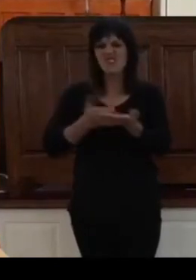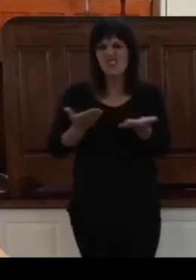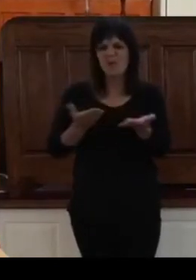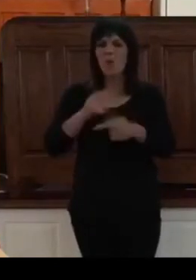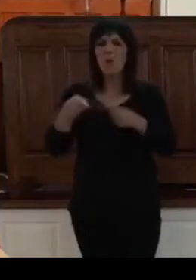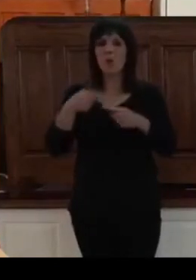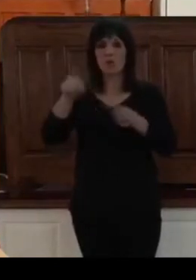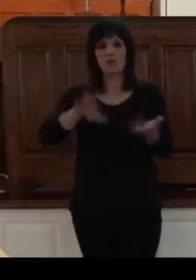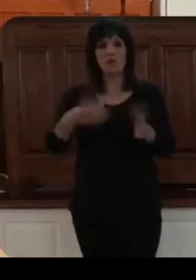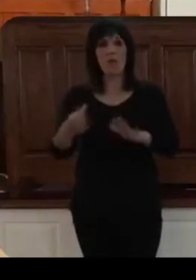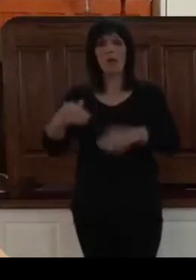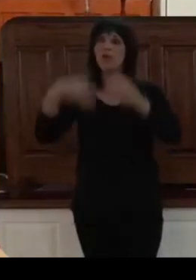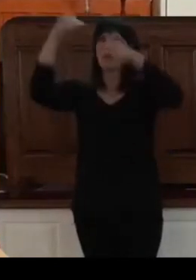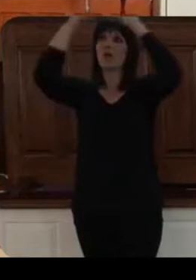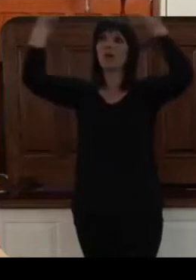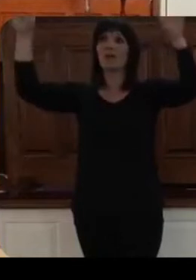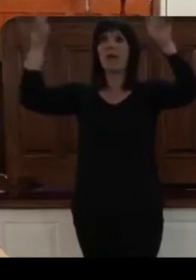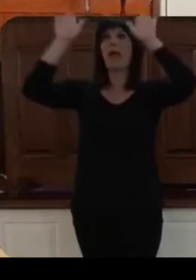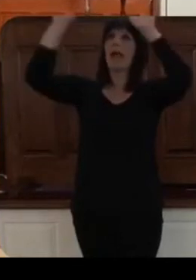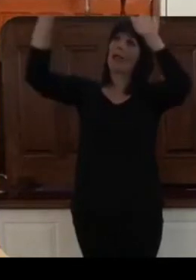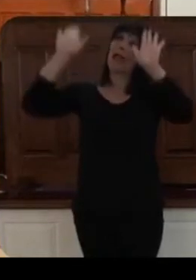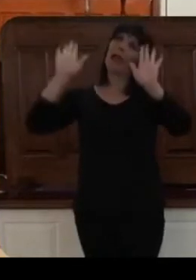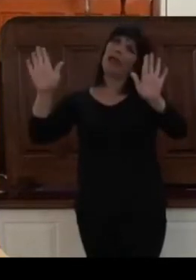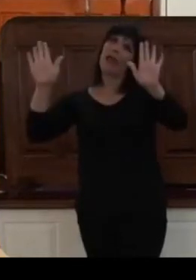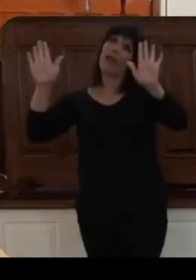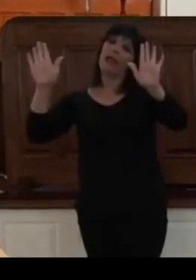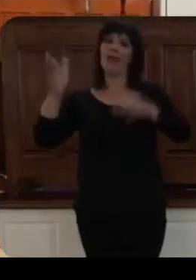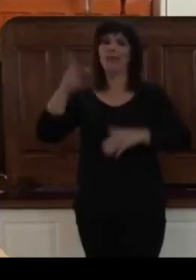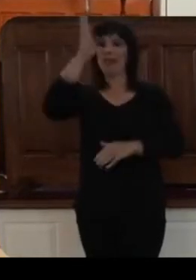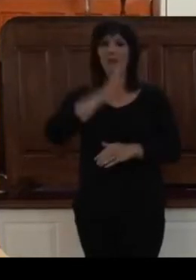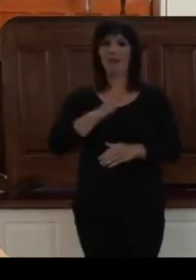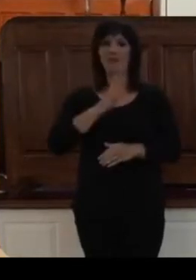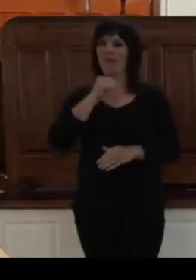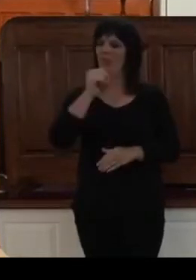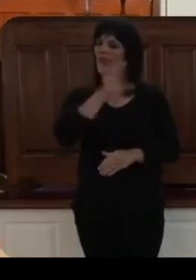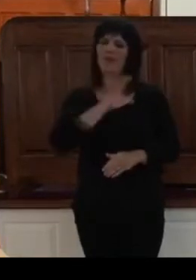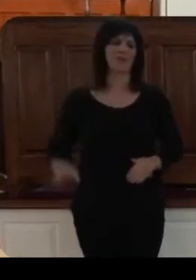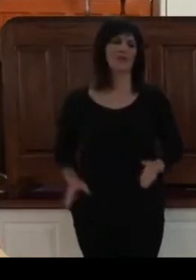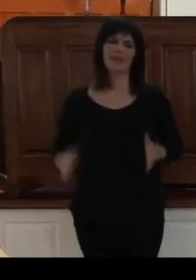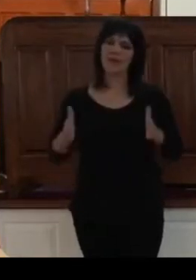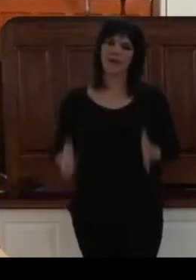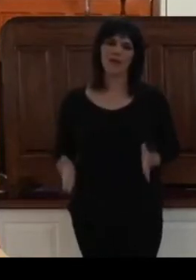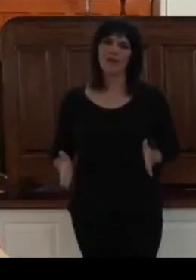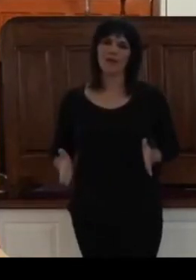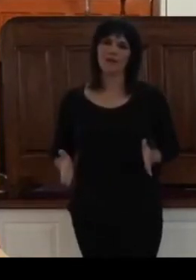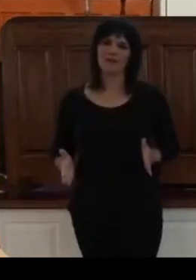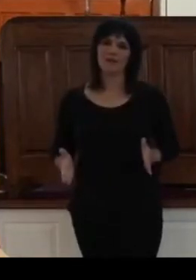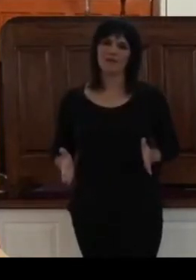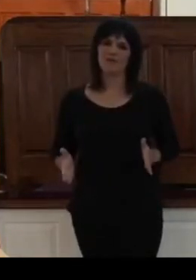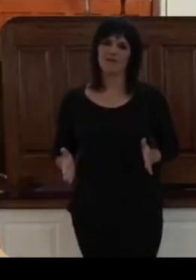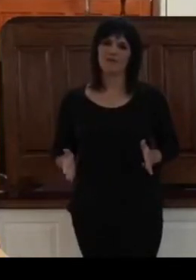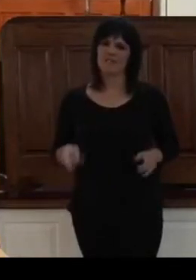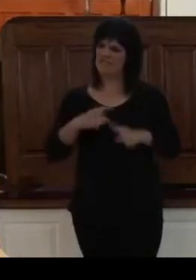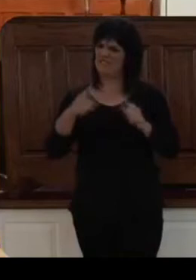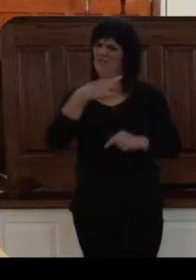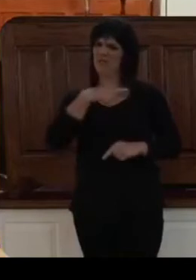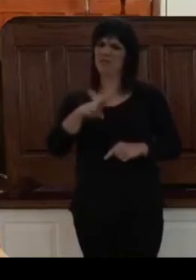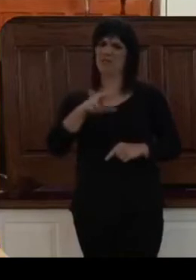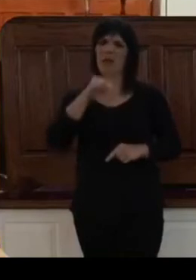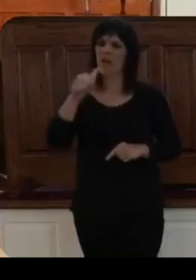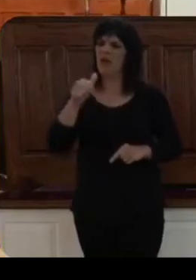die, you go to heaven. Yay, team. Yay, God. That's not Christianity. It's some kind of religion, but it's not